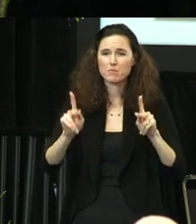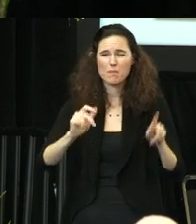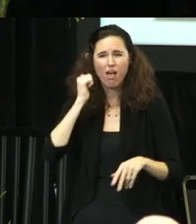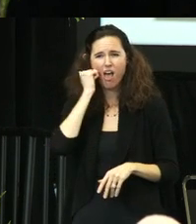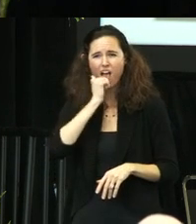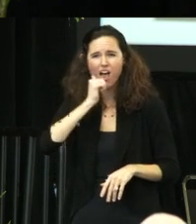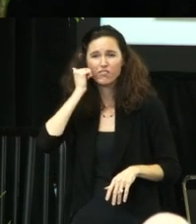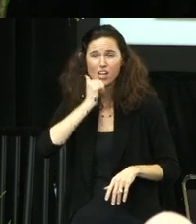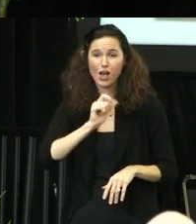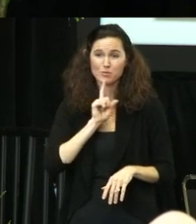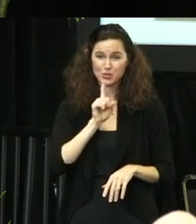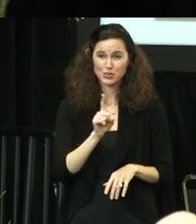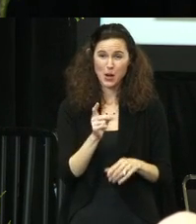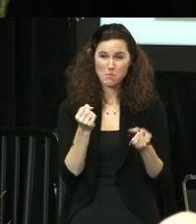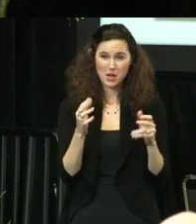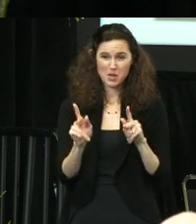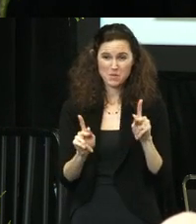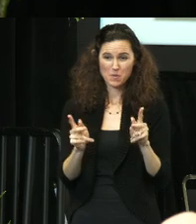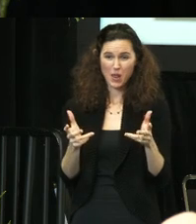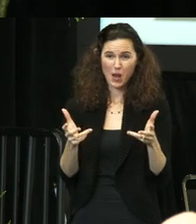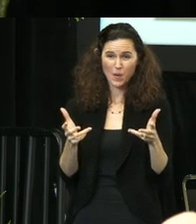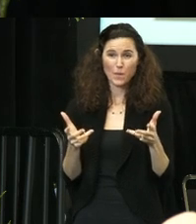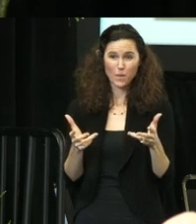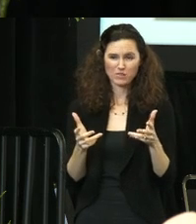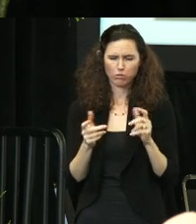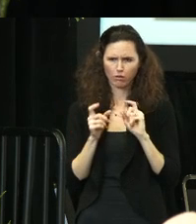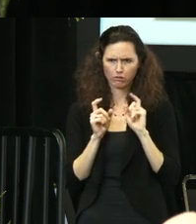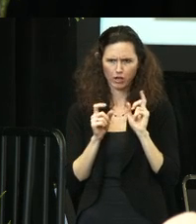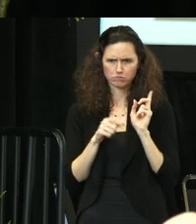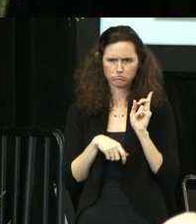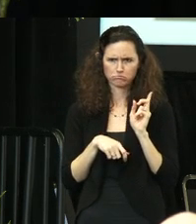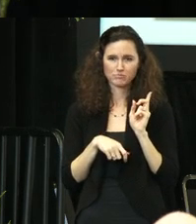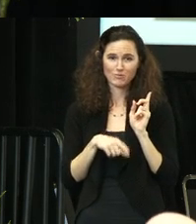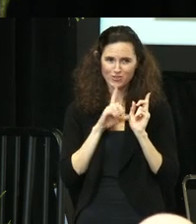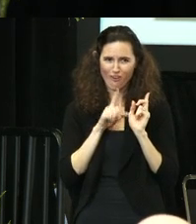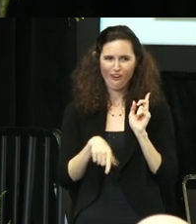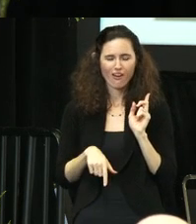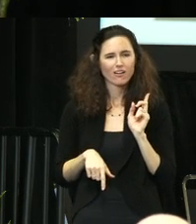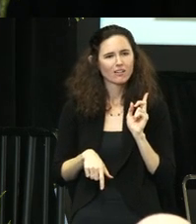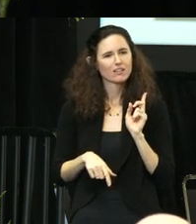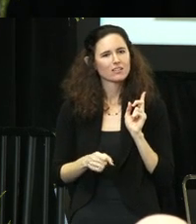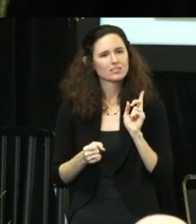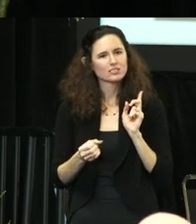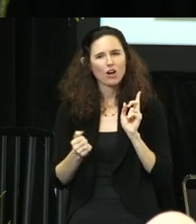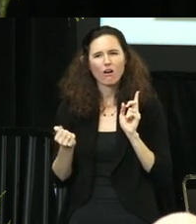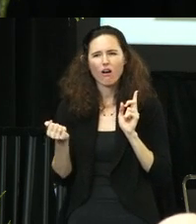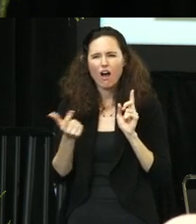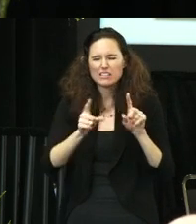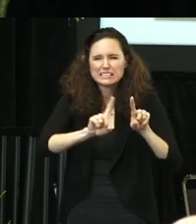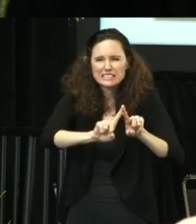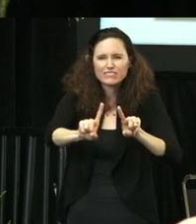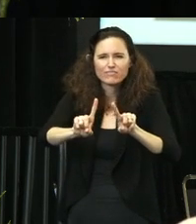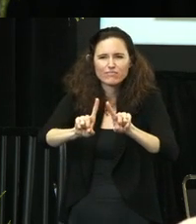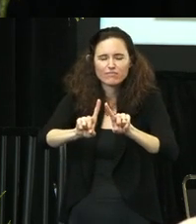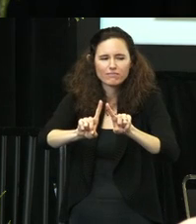day. I'm sure more than one of them have wanted to make this face at some point, I'm sure. And so all of these different